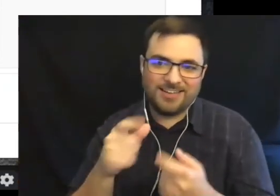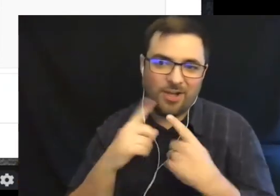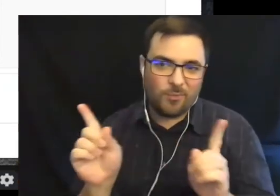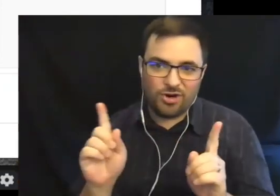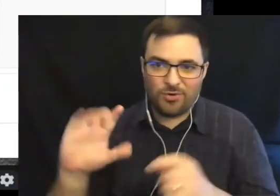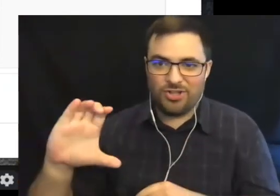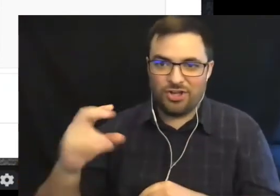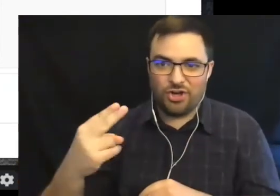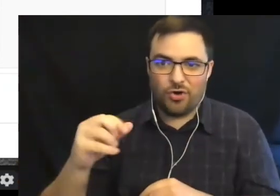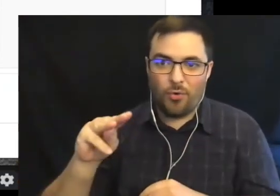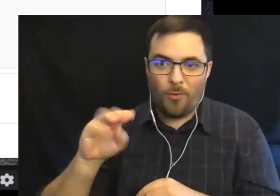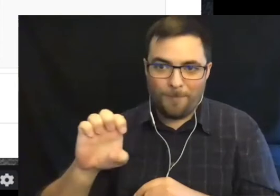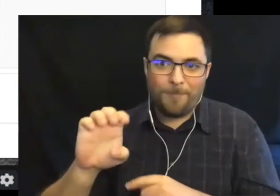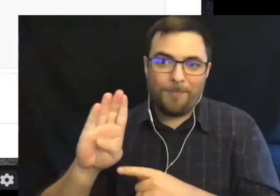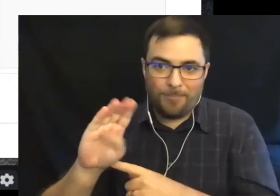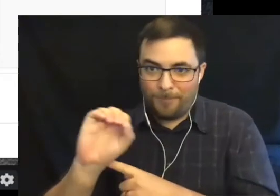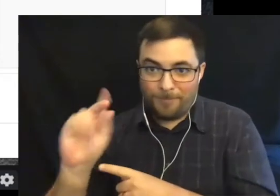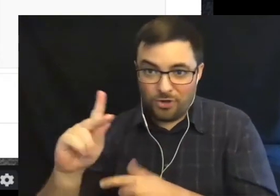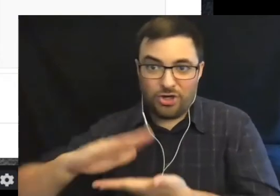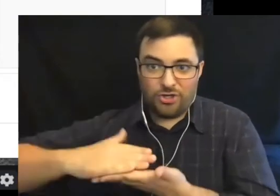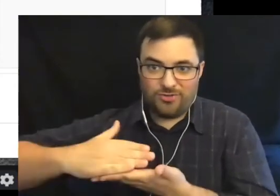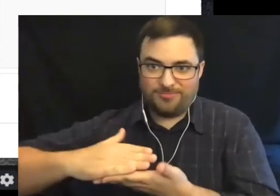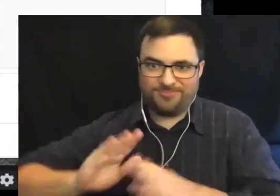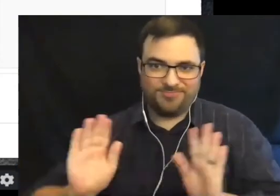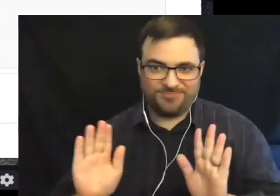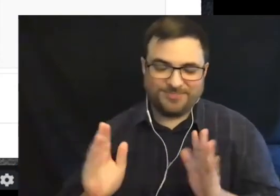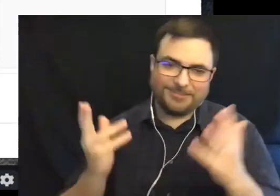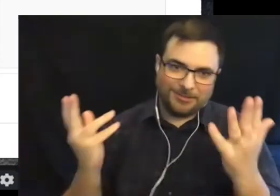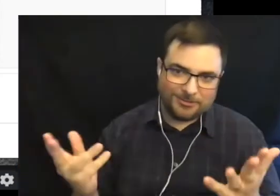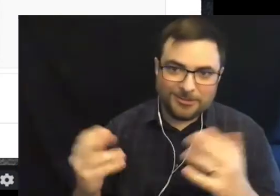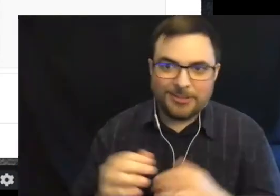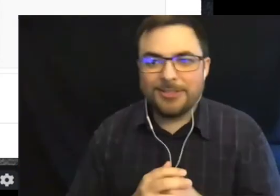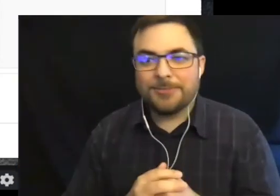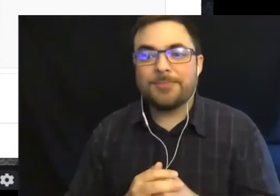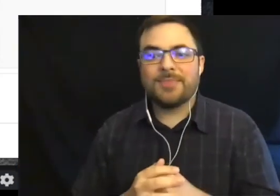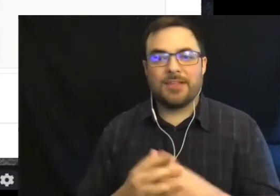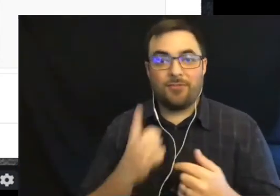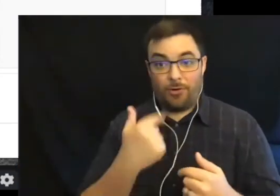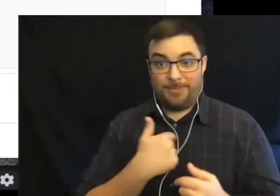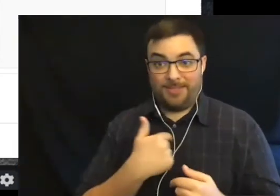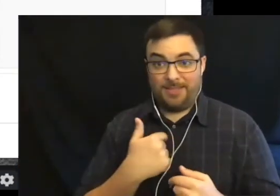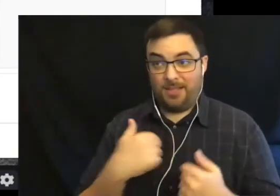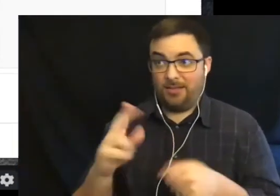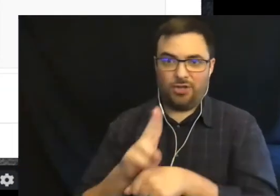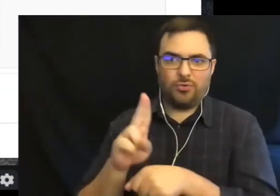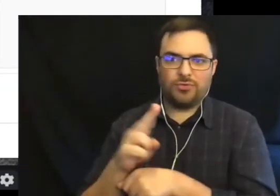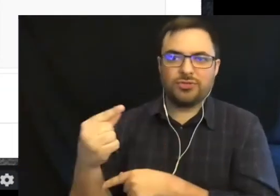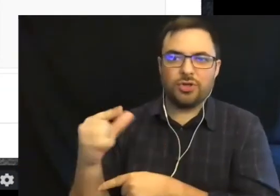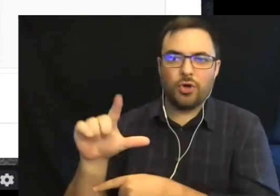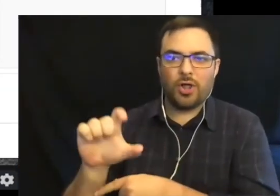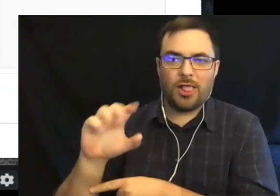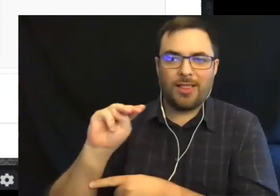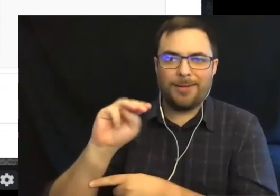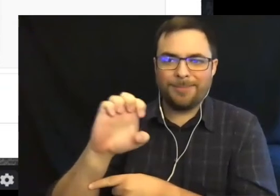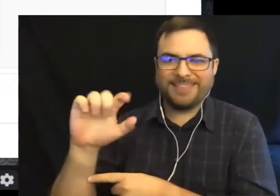Chrome. So, or Chromebook. And I use Google Meet with my students. And so a way to get